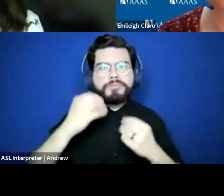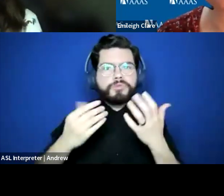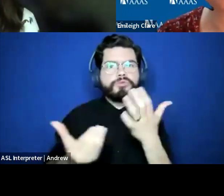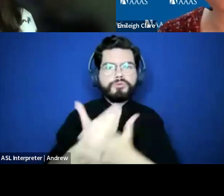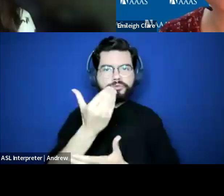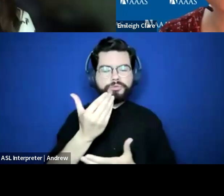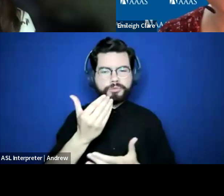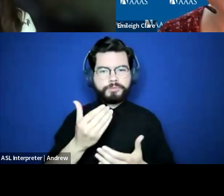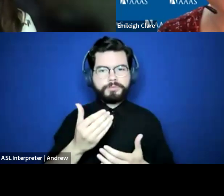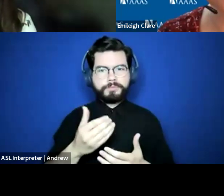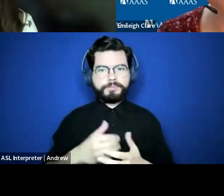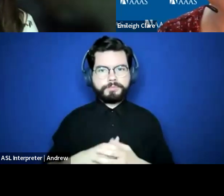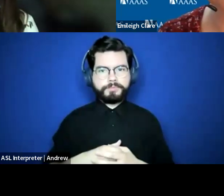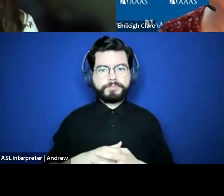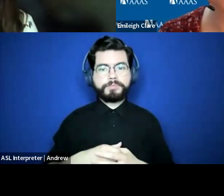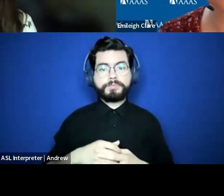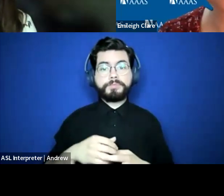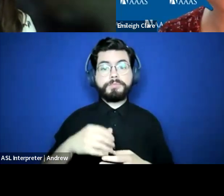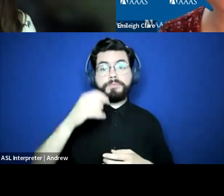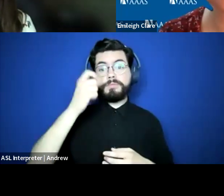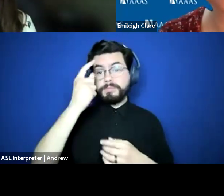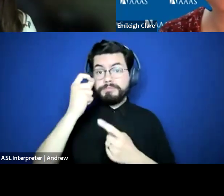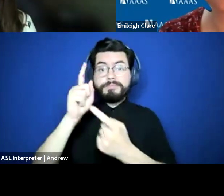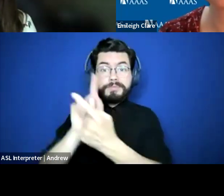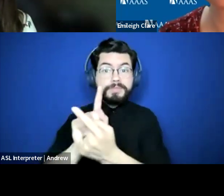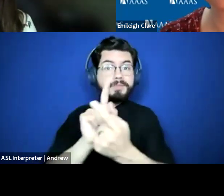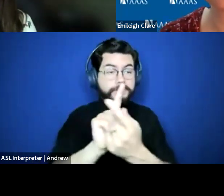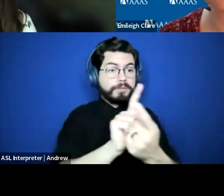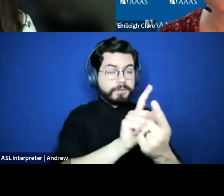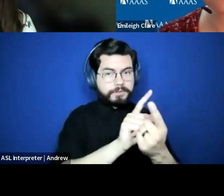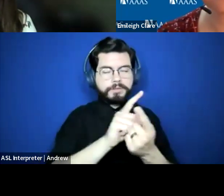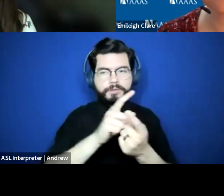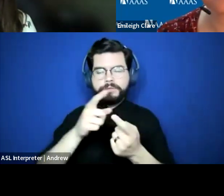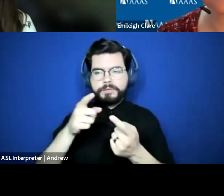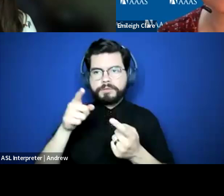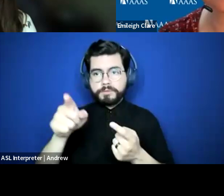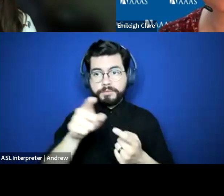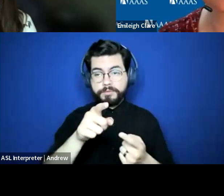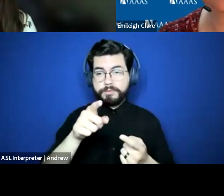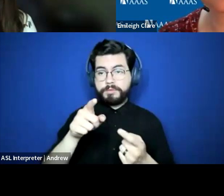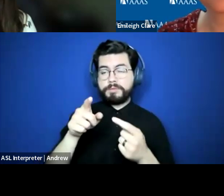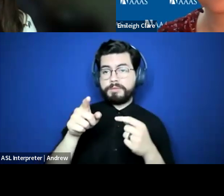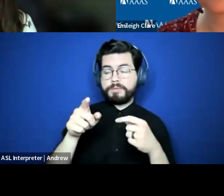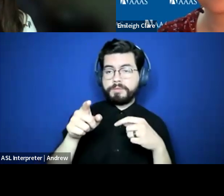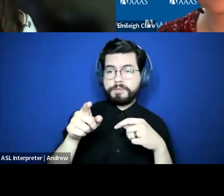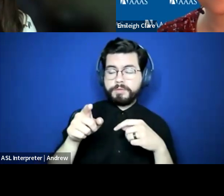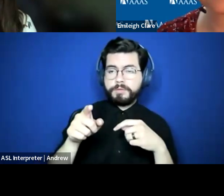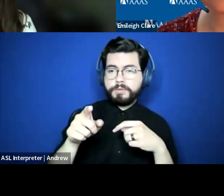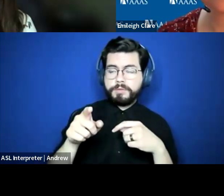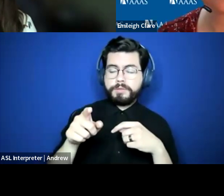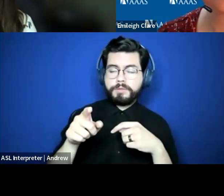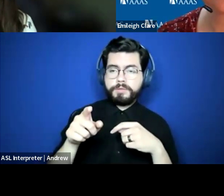listen to that helps a lot, because then you know who maybe you want to ask to see if that really is,